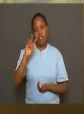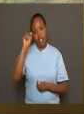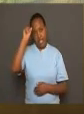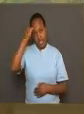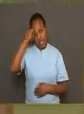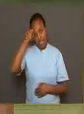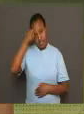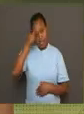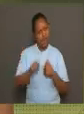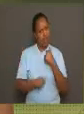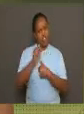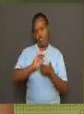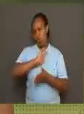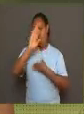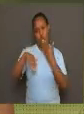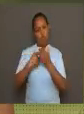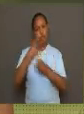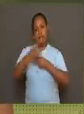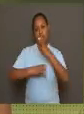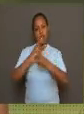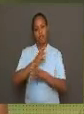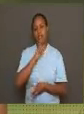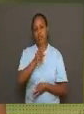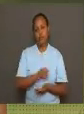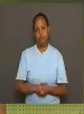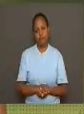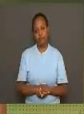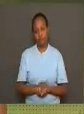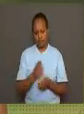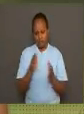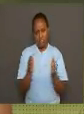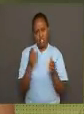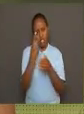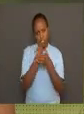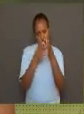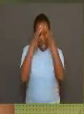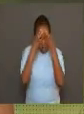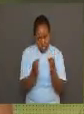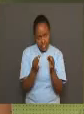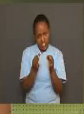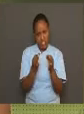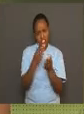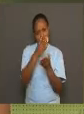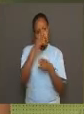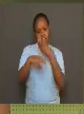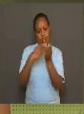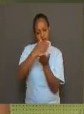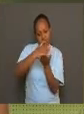HIV/AIDS affects the whole world. It is not specific to a particular part of the